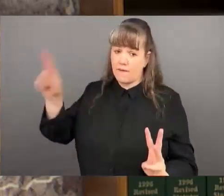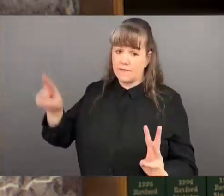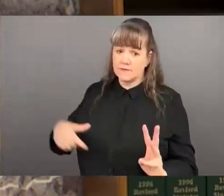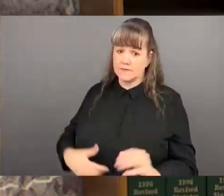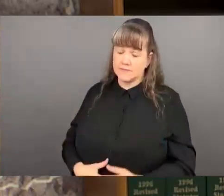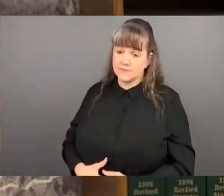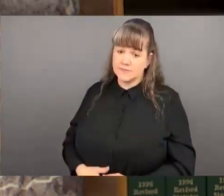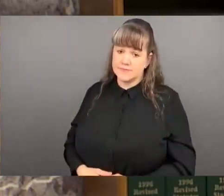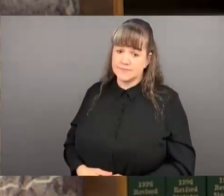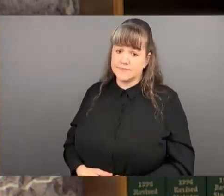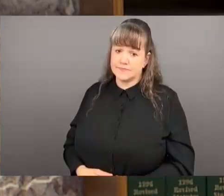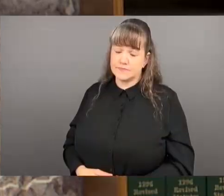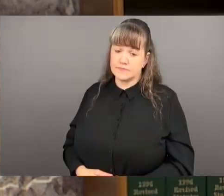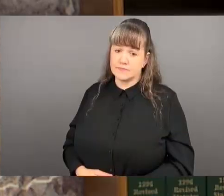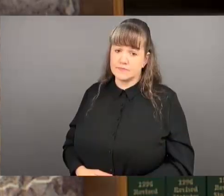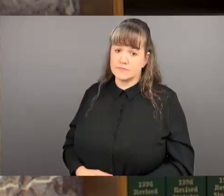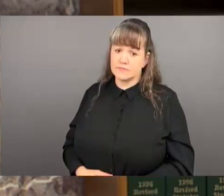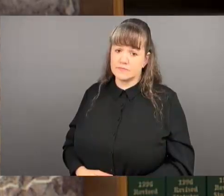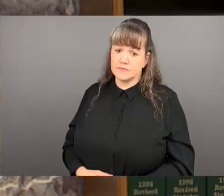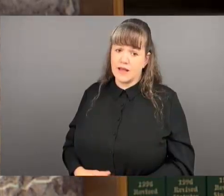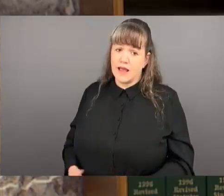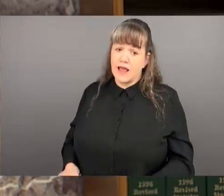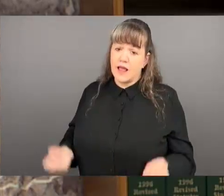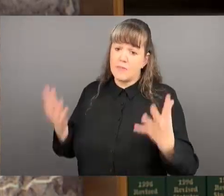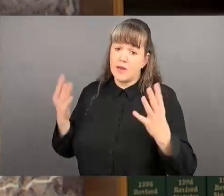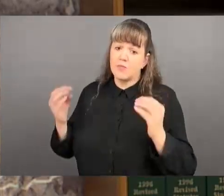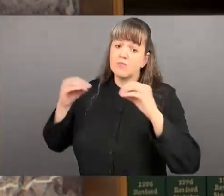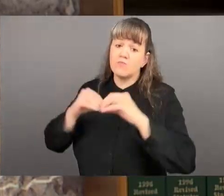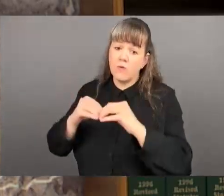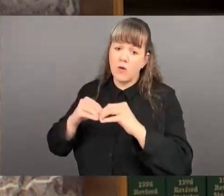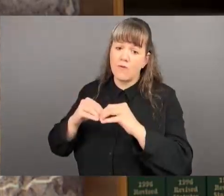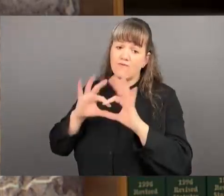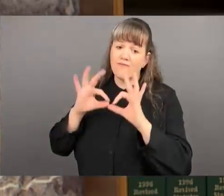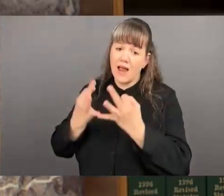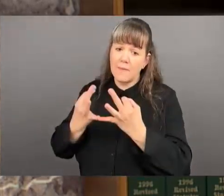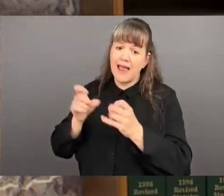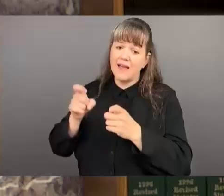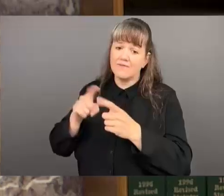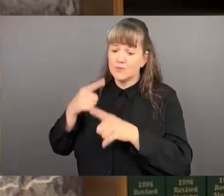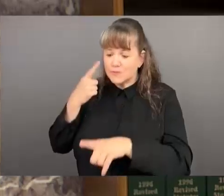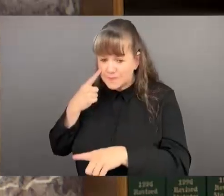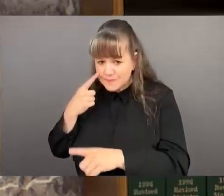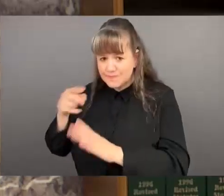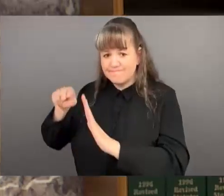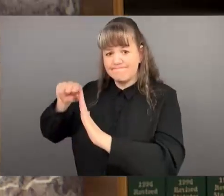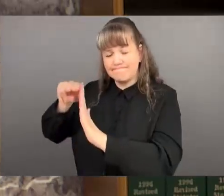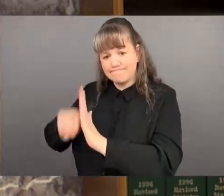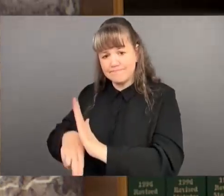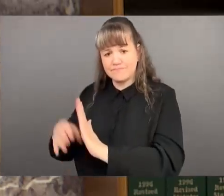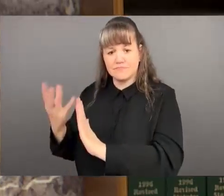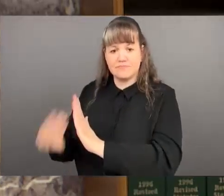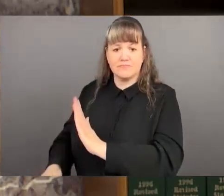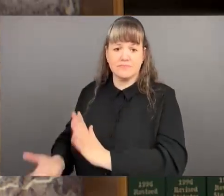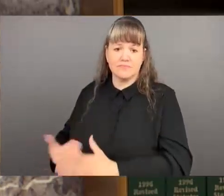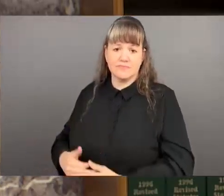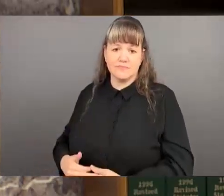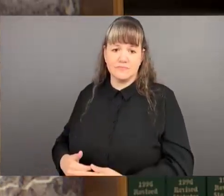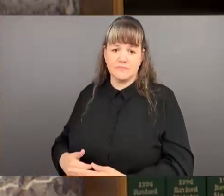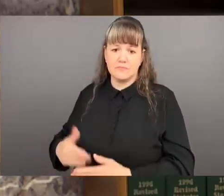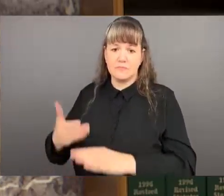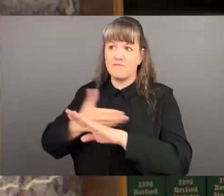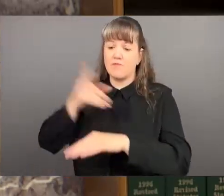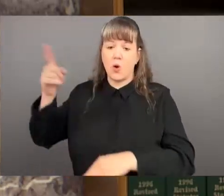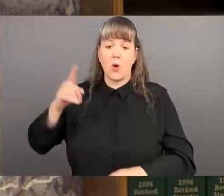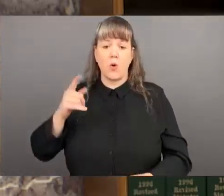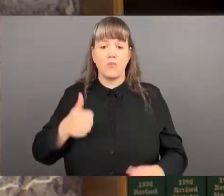How many more families have to bury their loved ones before this Premier admits that the failed drug policies are